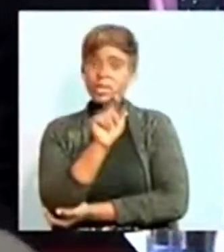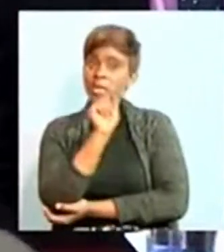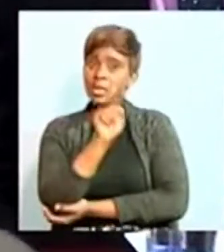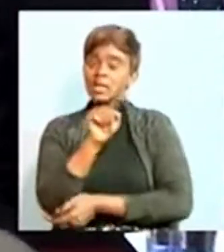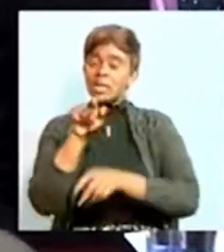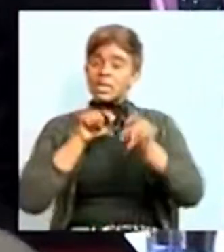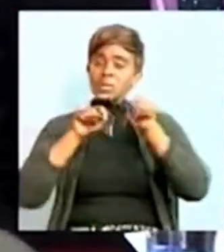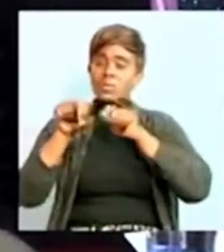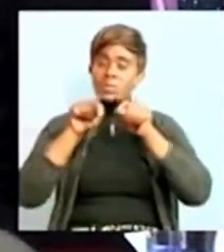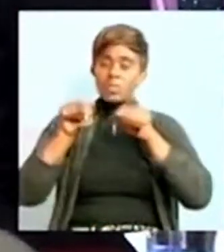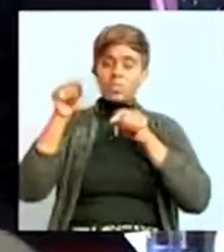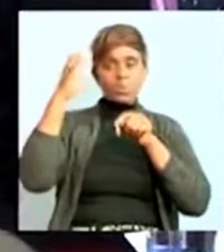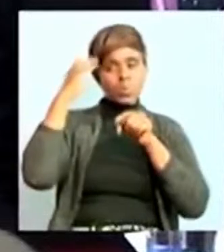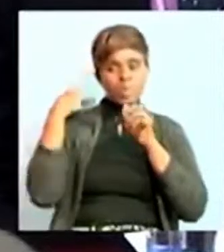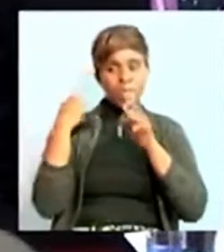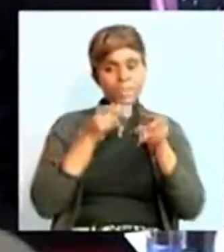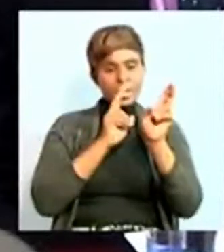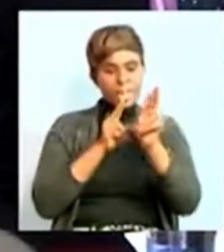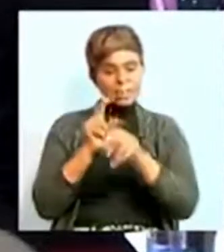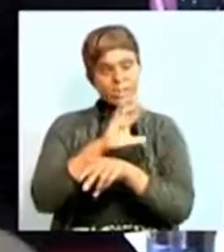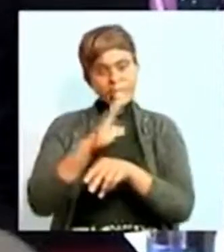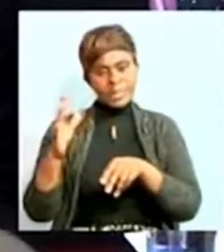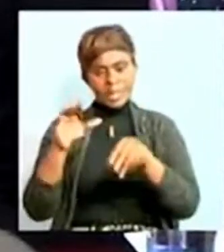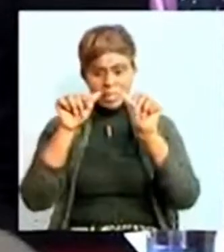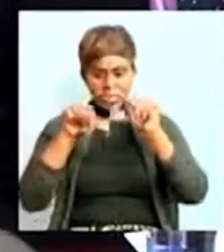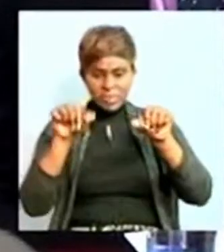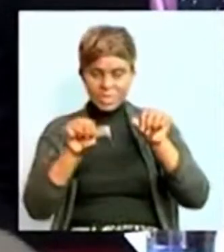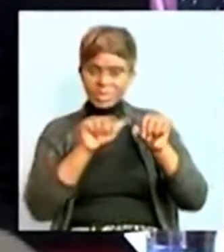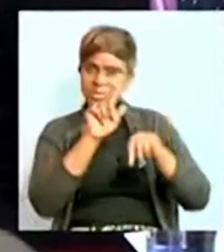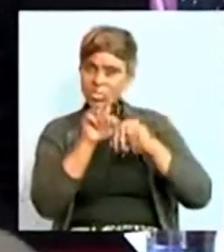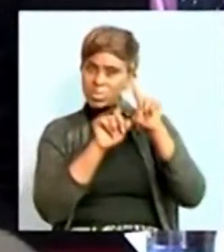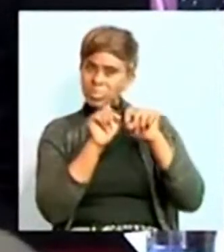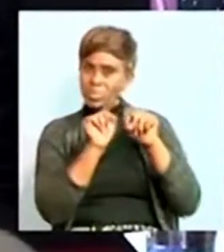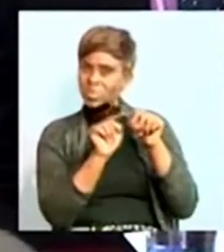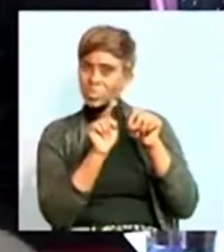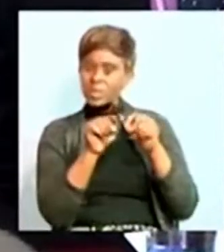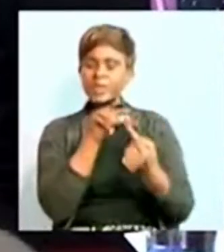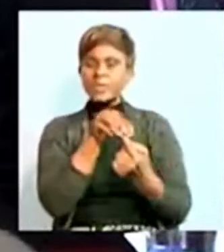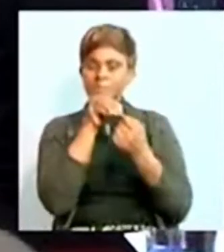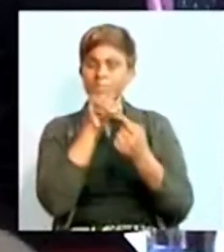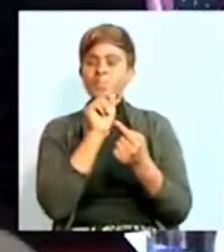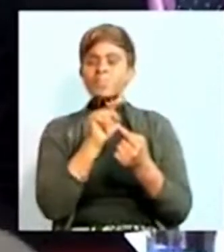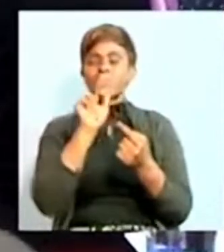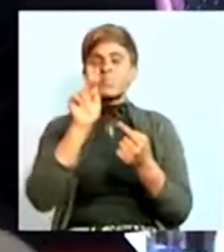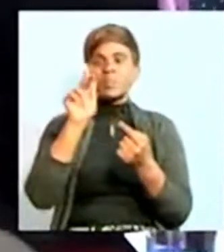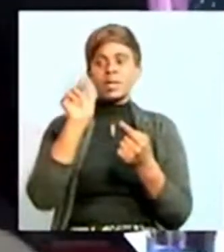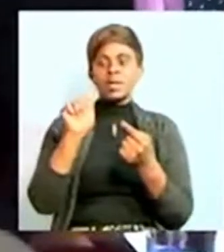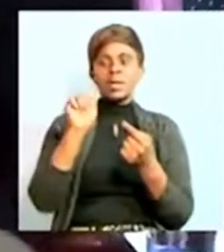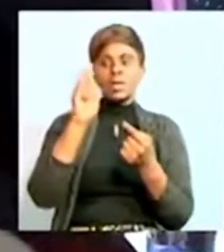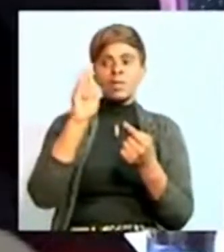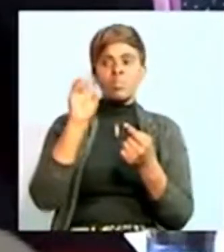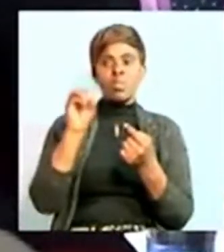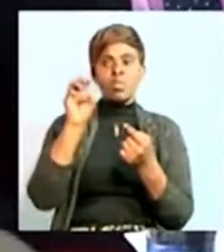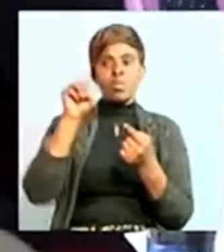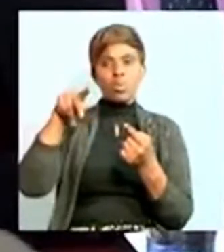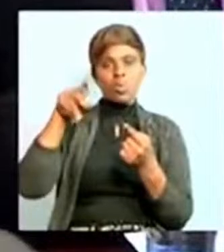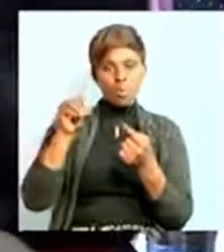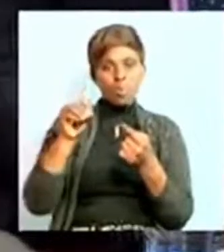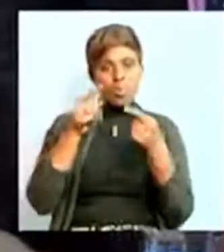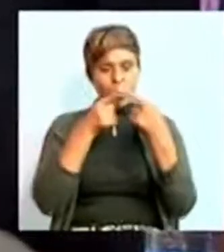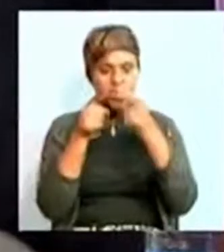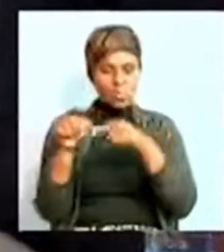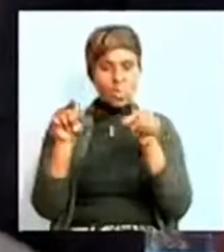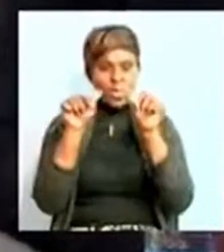controlling officer in response to the audit queries. Specifically, Kabombo was queried on cross-cutting audit